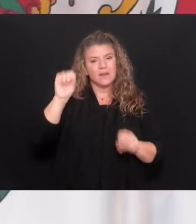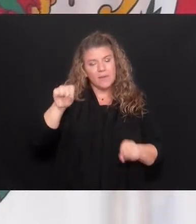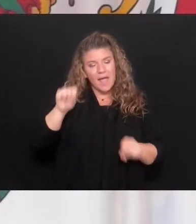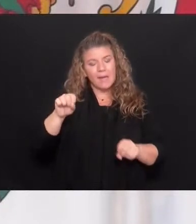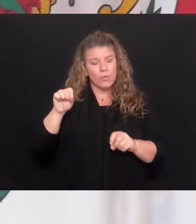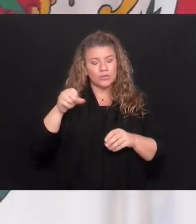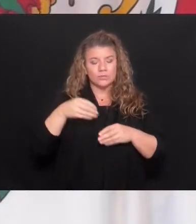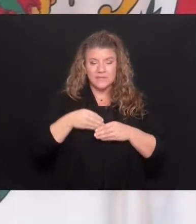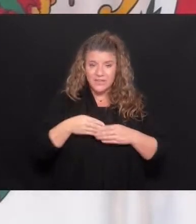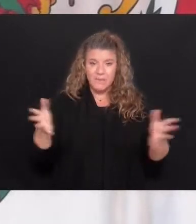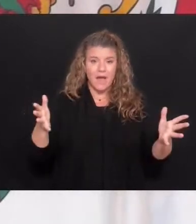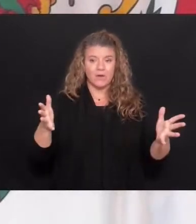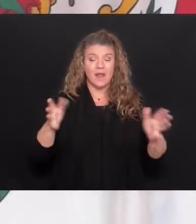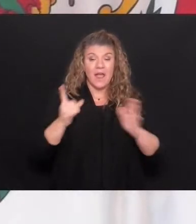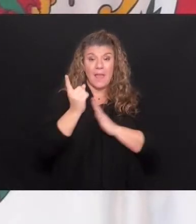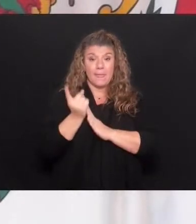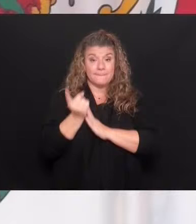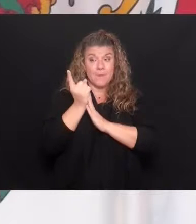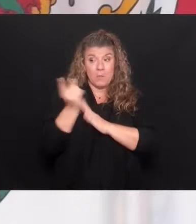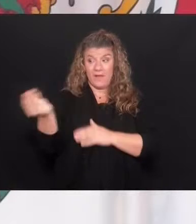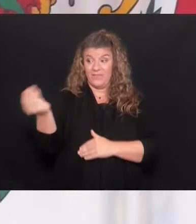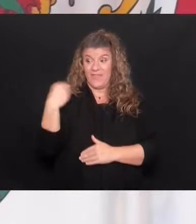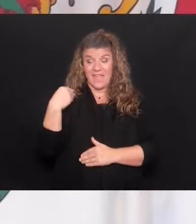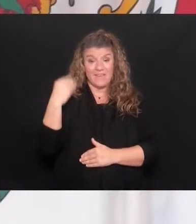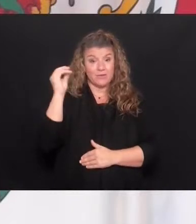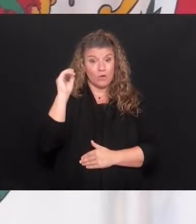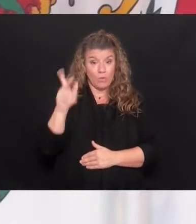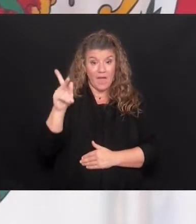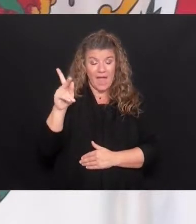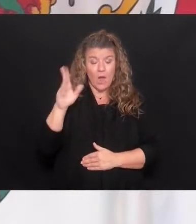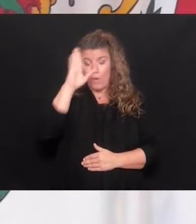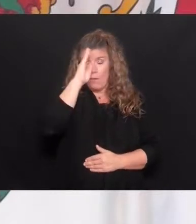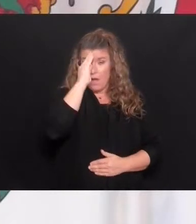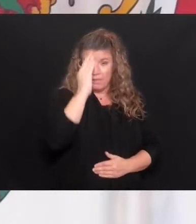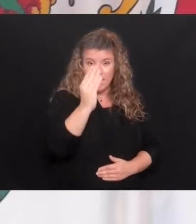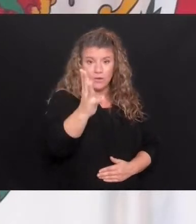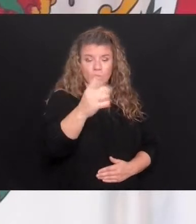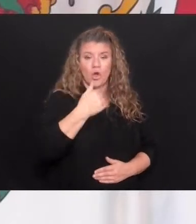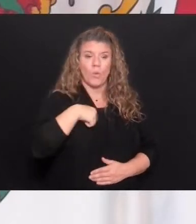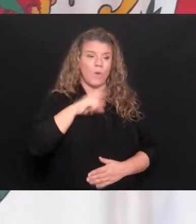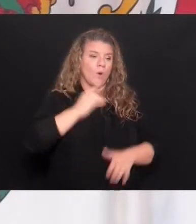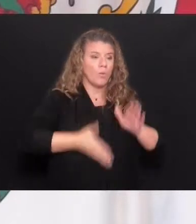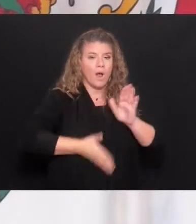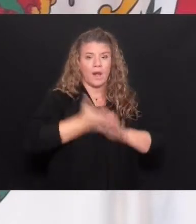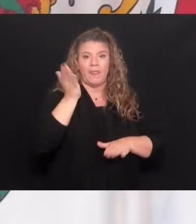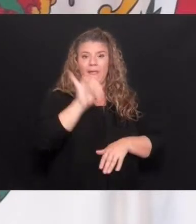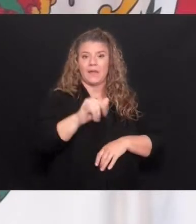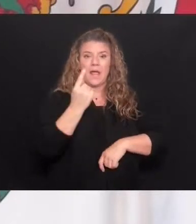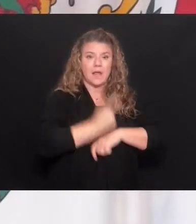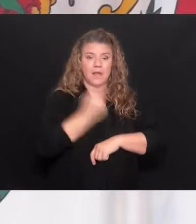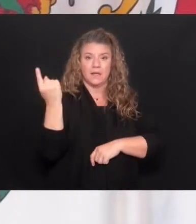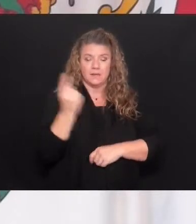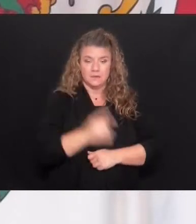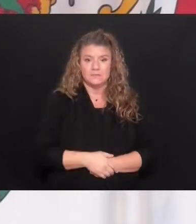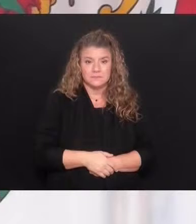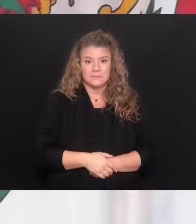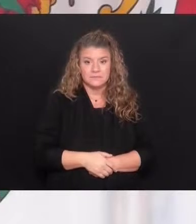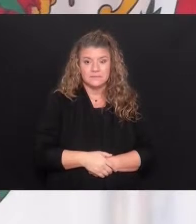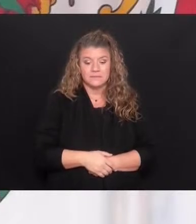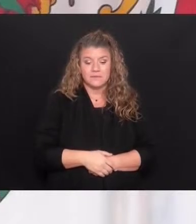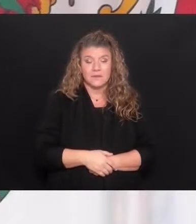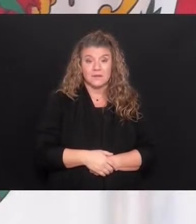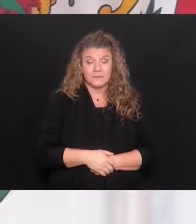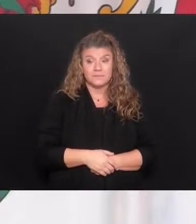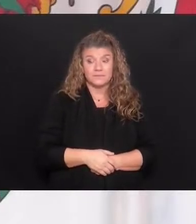to go. The moment that we're able to go, we'll let you know, and we'll be in full motion that day. West Virginia got